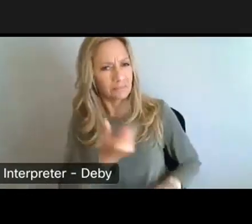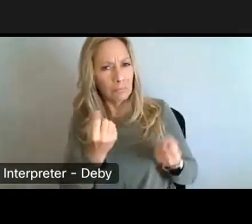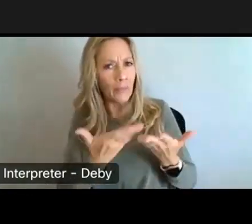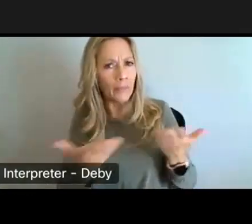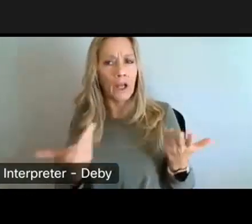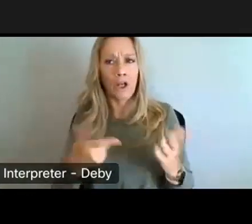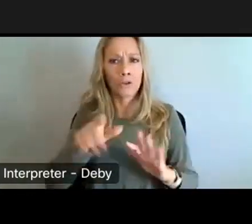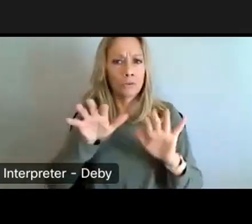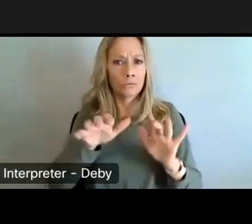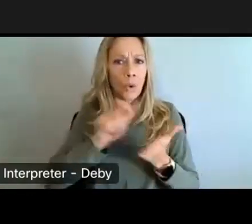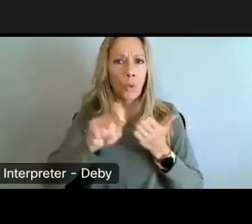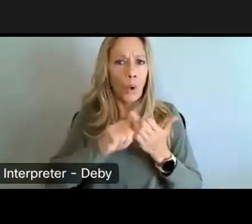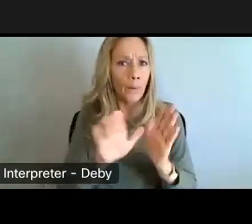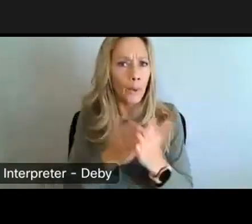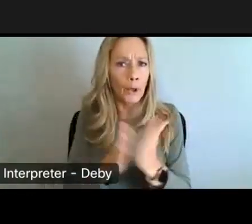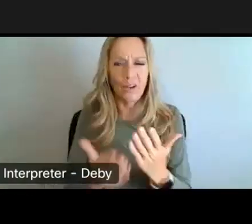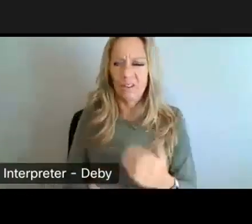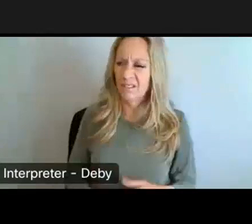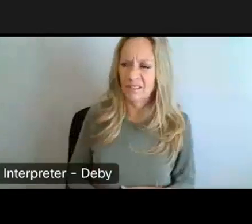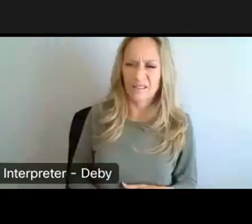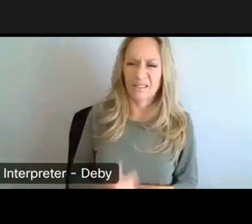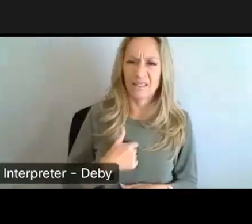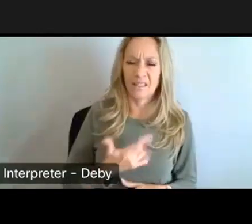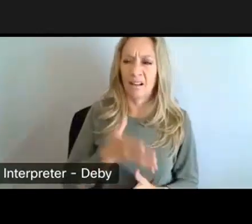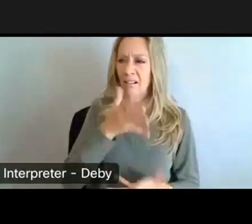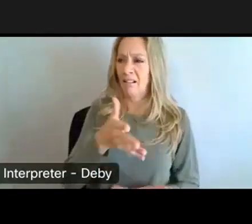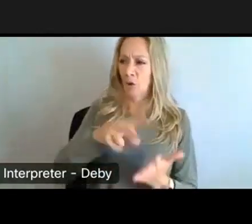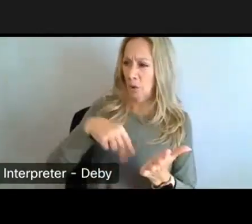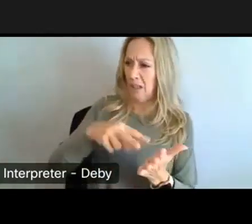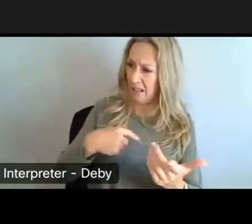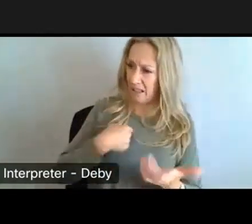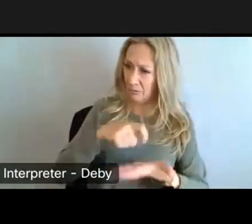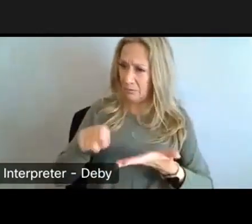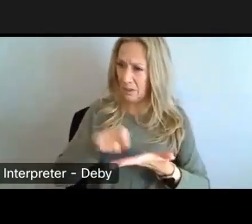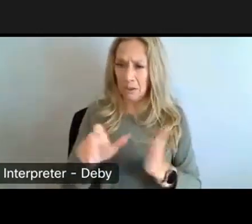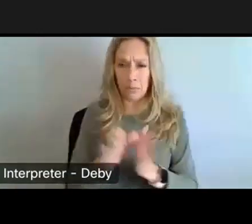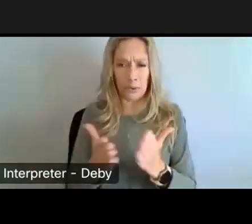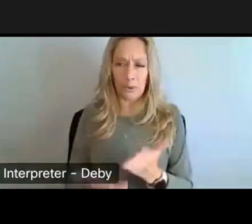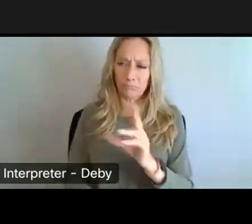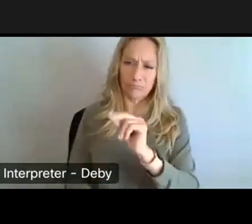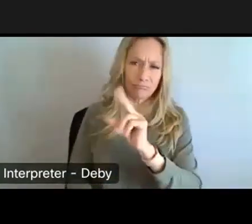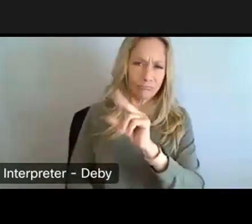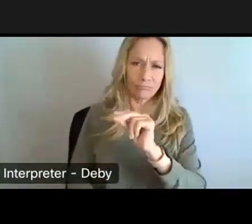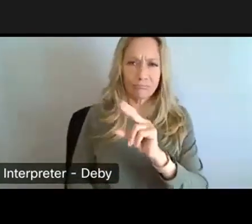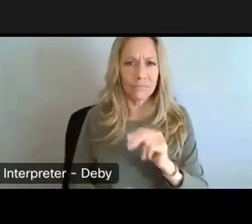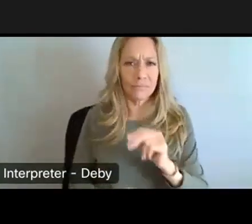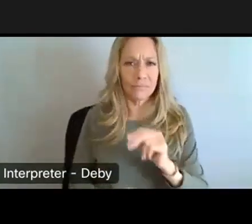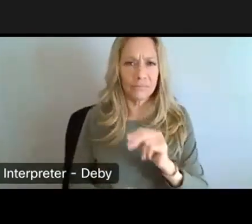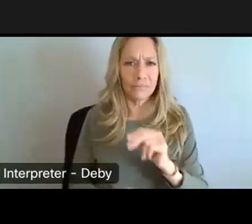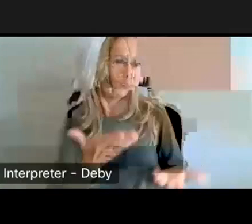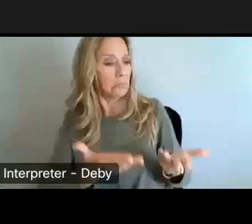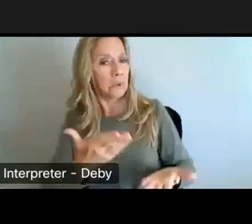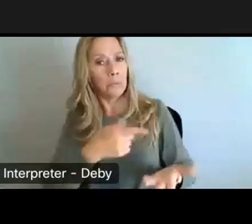write a book. I'm like, look, I'm not going to write a book. I don't even like reading that much, let alone write a book. Um, and she's like, well, maybe